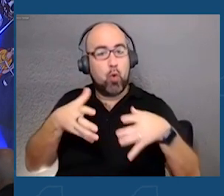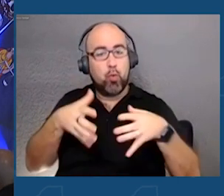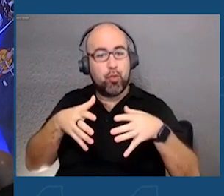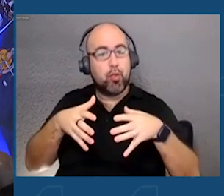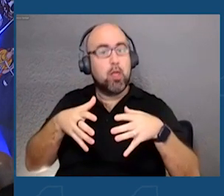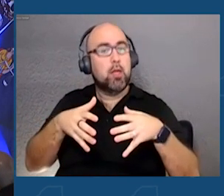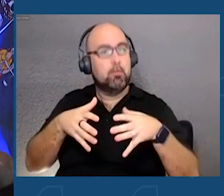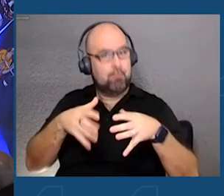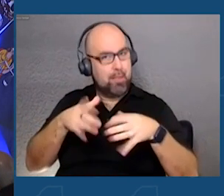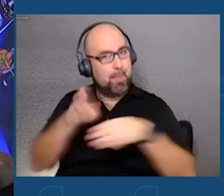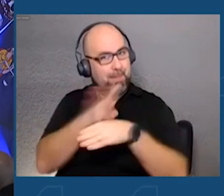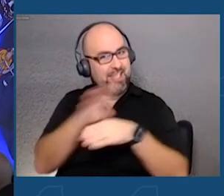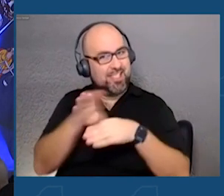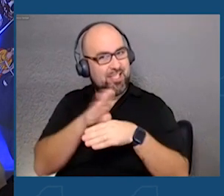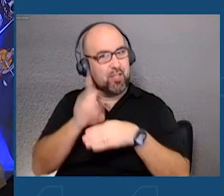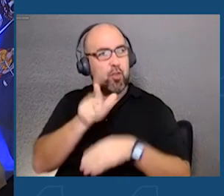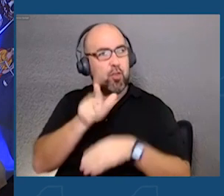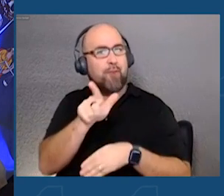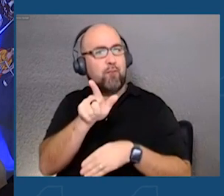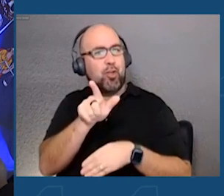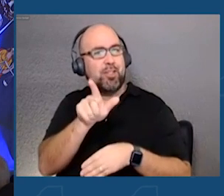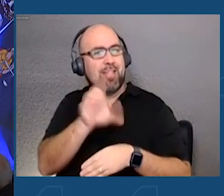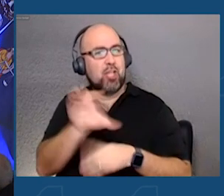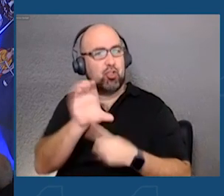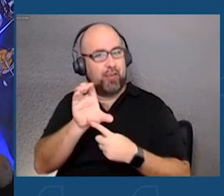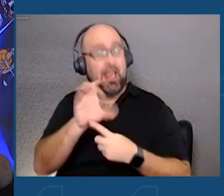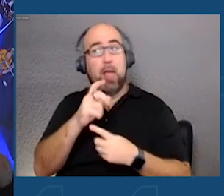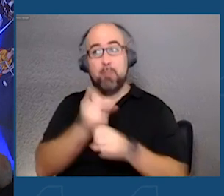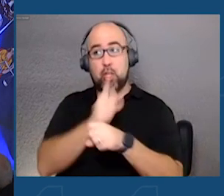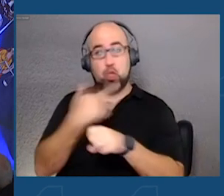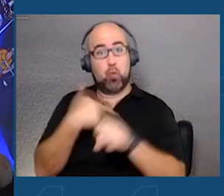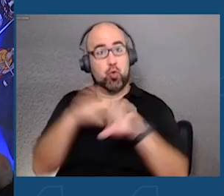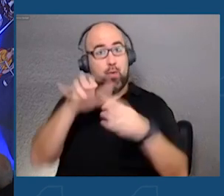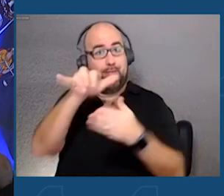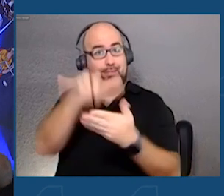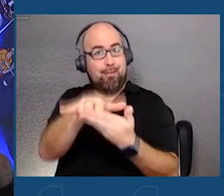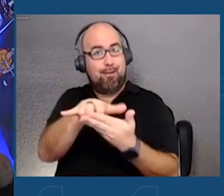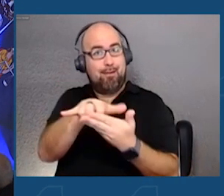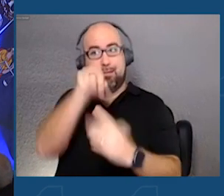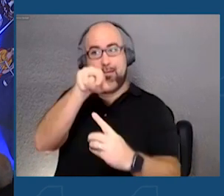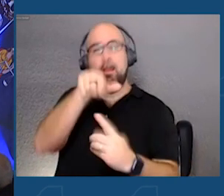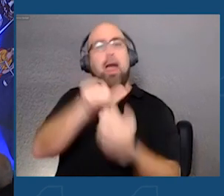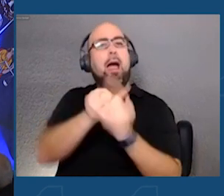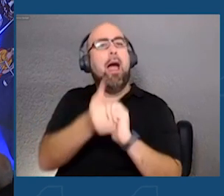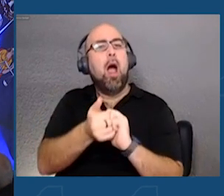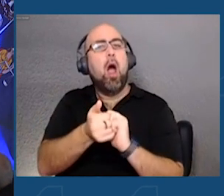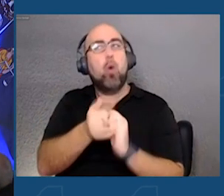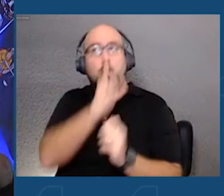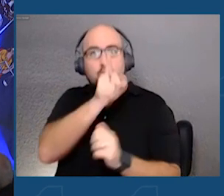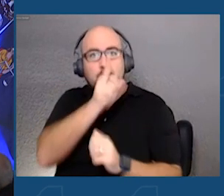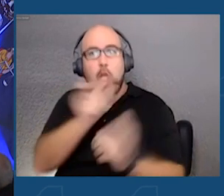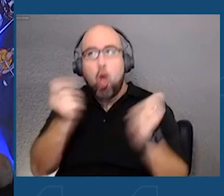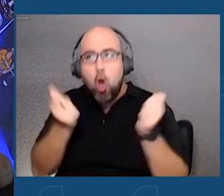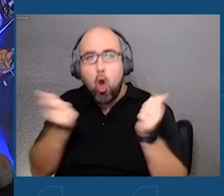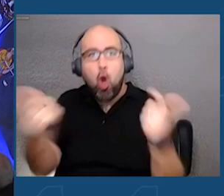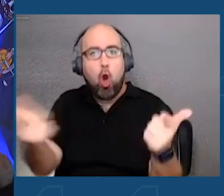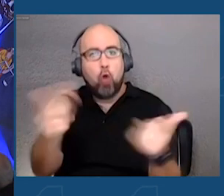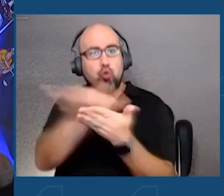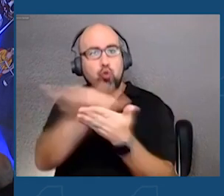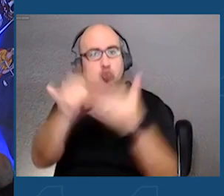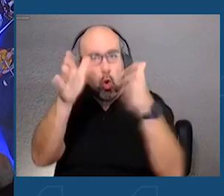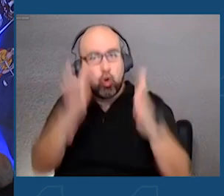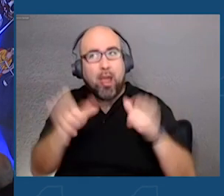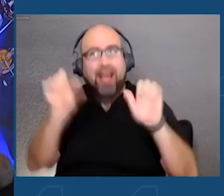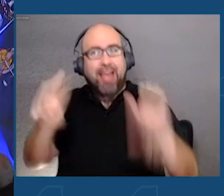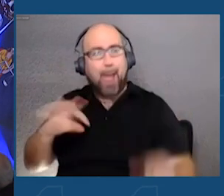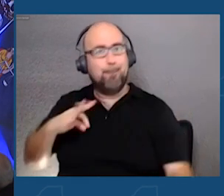century, making sure that we're doing it in a way that truly every New Yorker can benefit from. And that's,